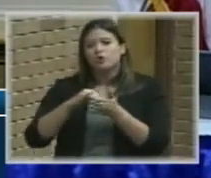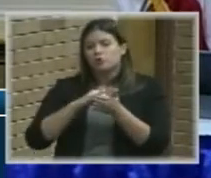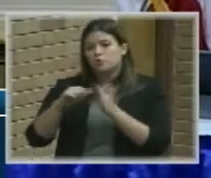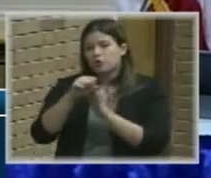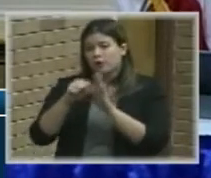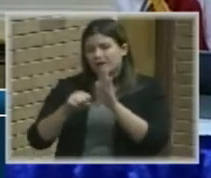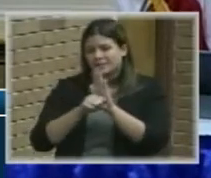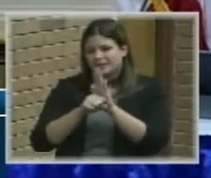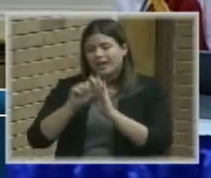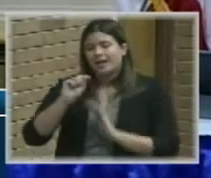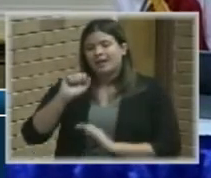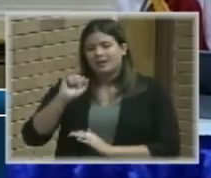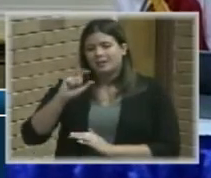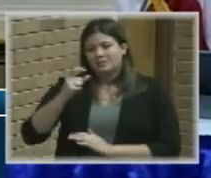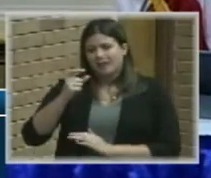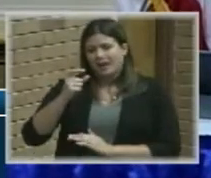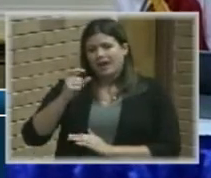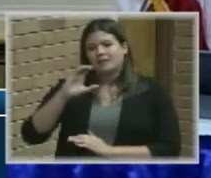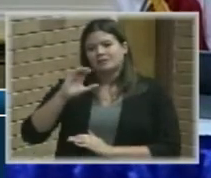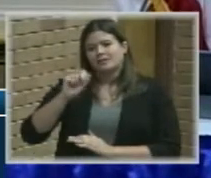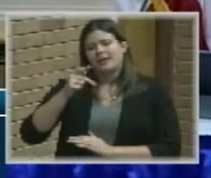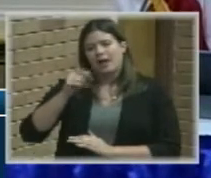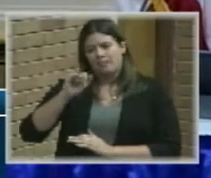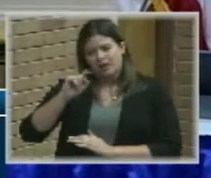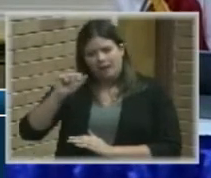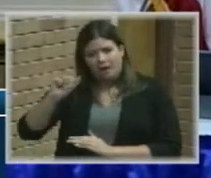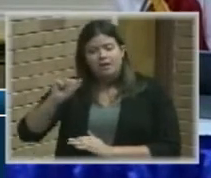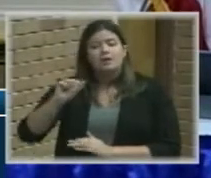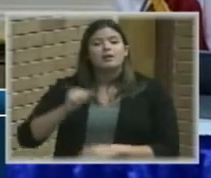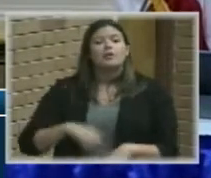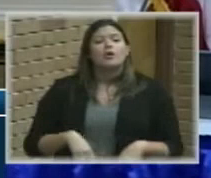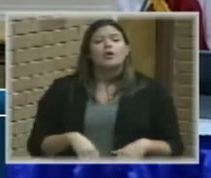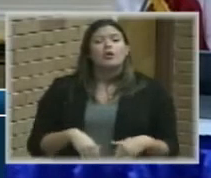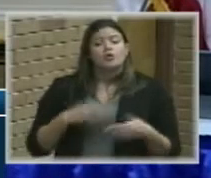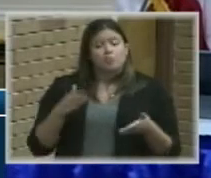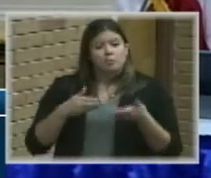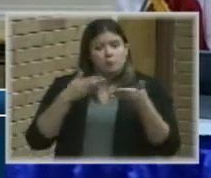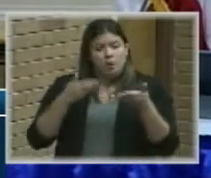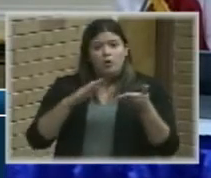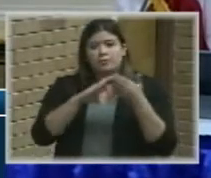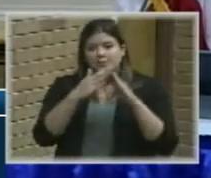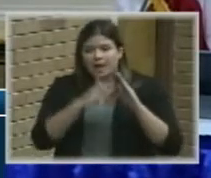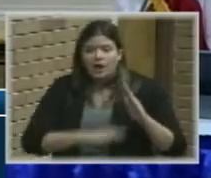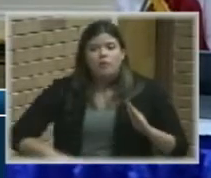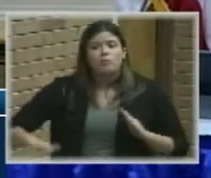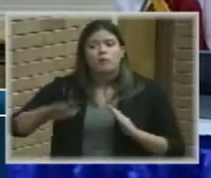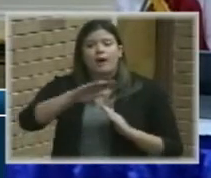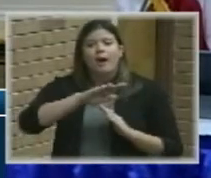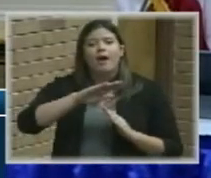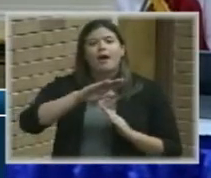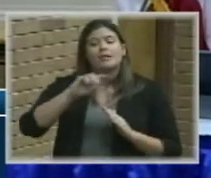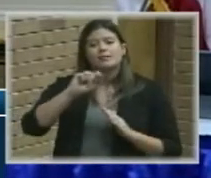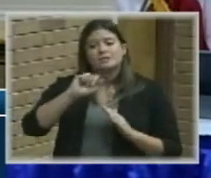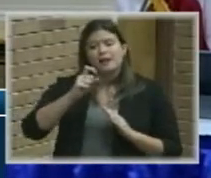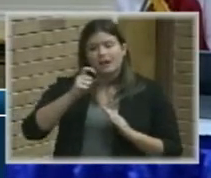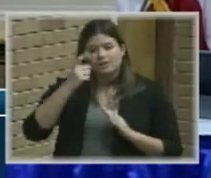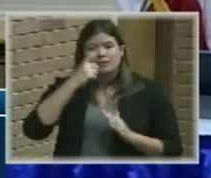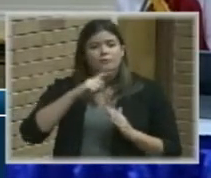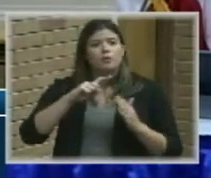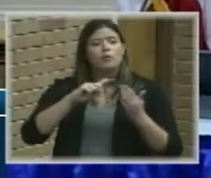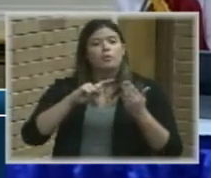cap. The proposed townwide tax levy for the operating budget will increase